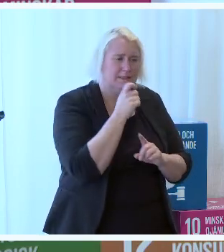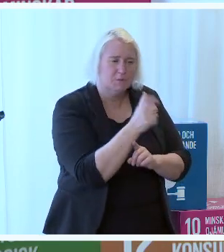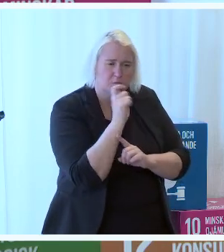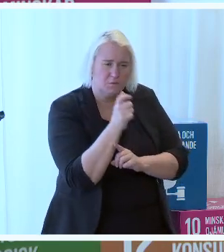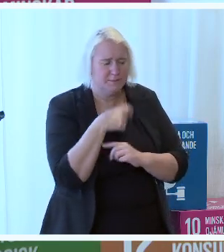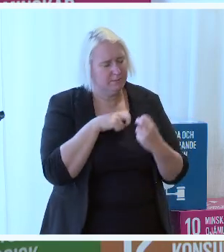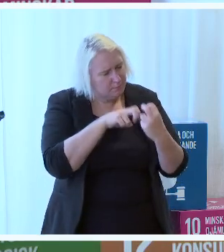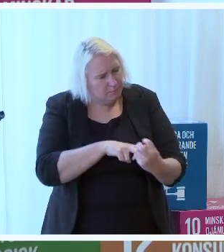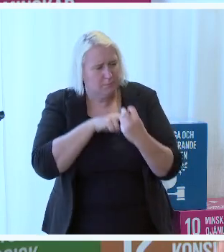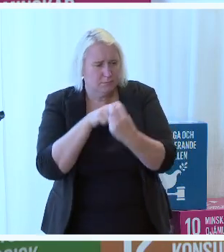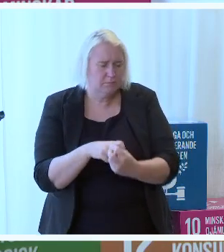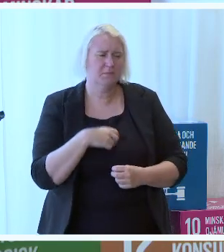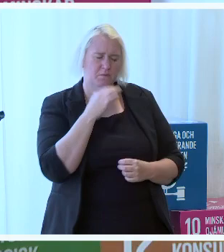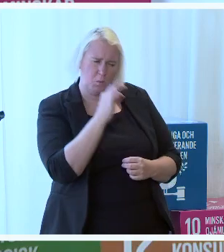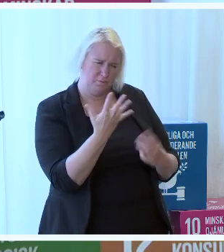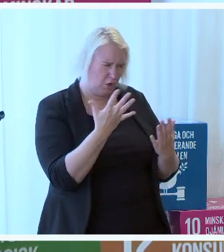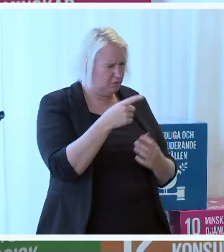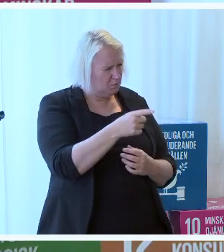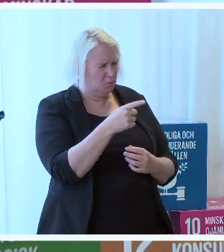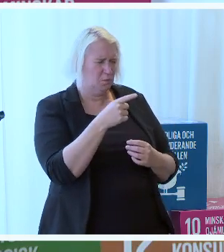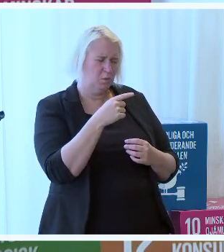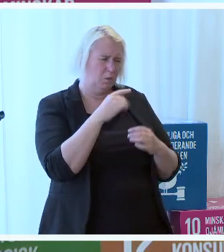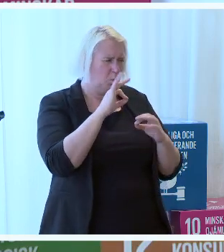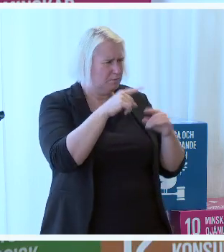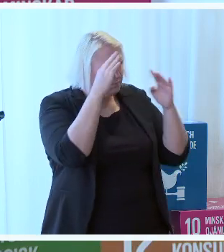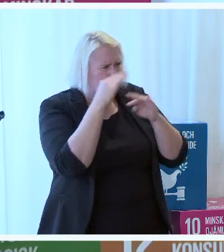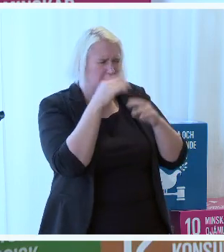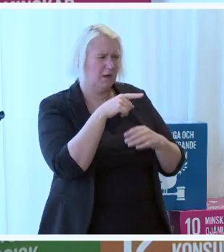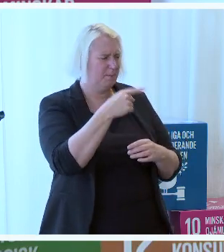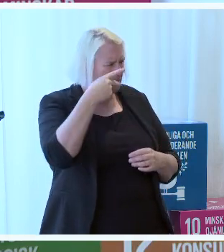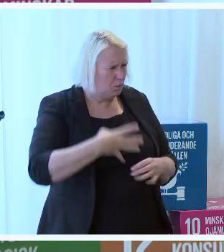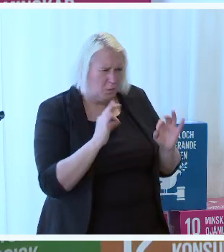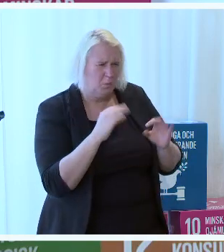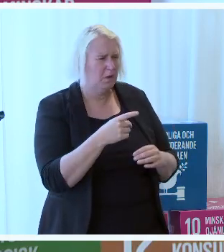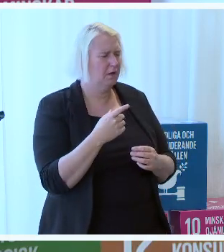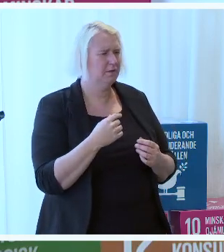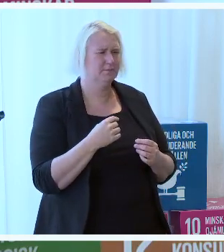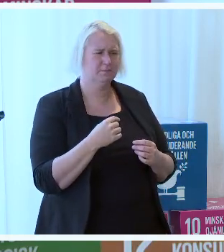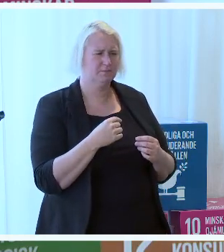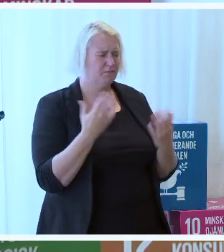their priorities, their concerns, and their capacity is when it comes to the different